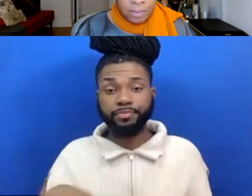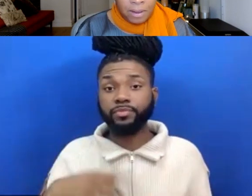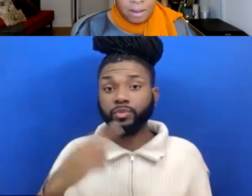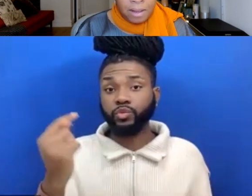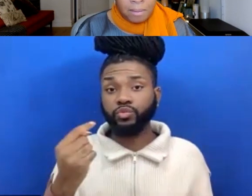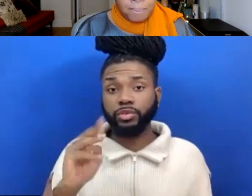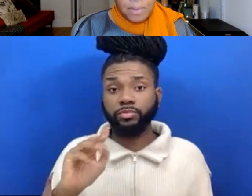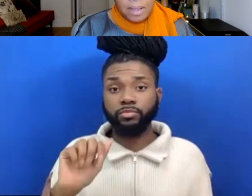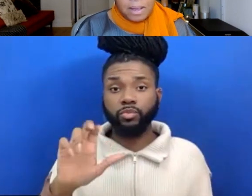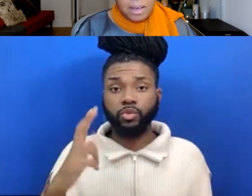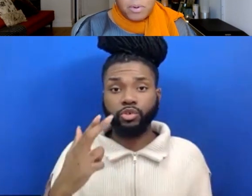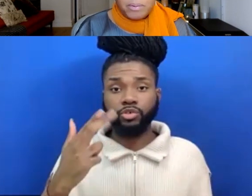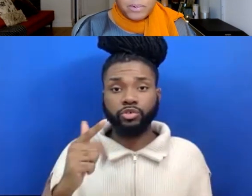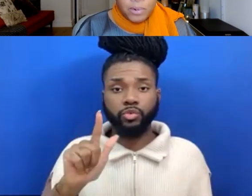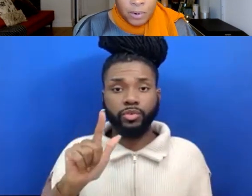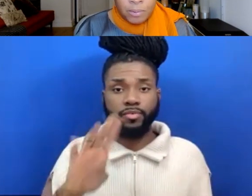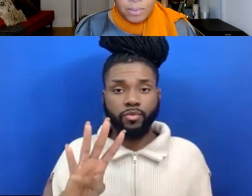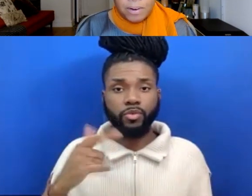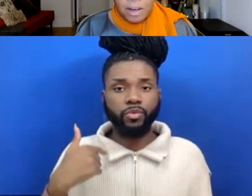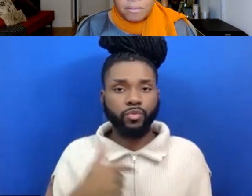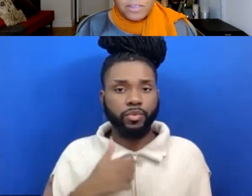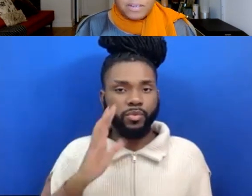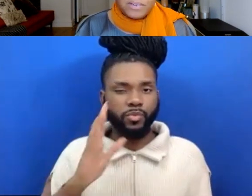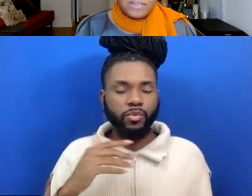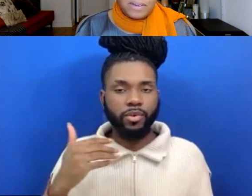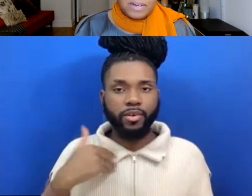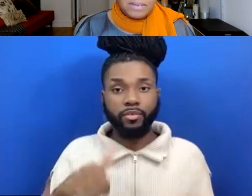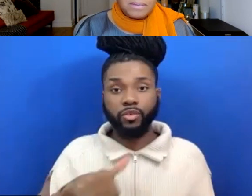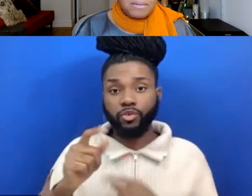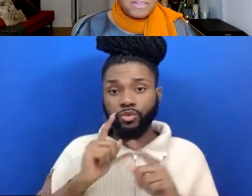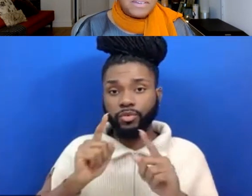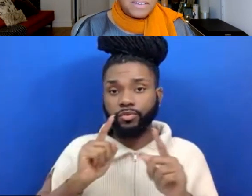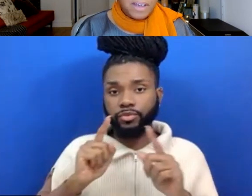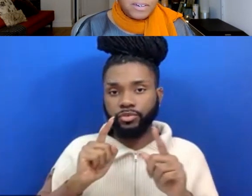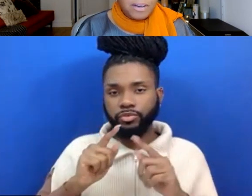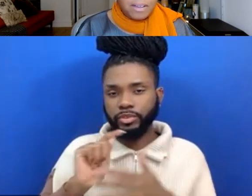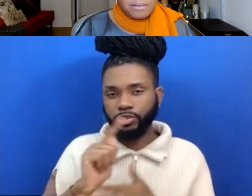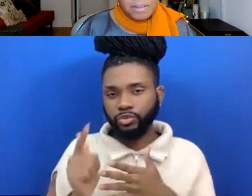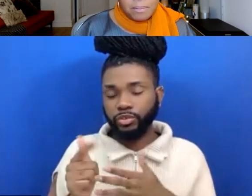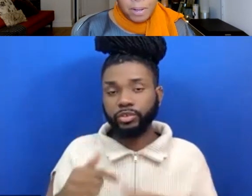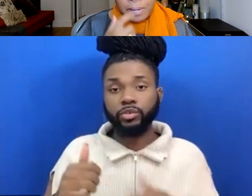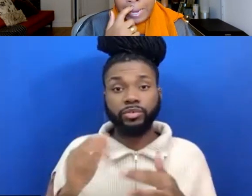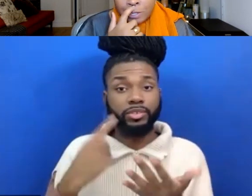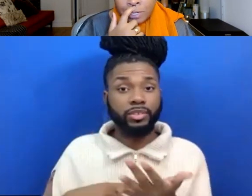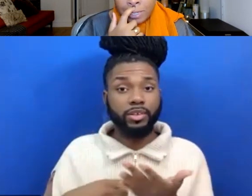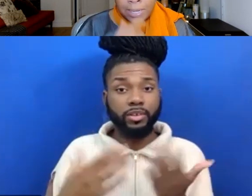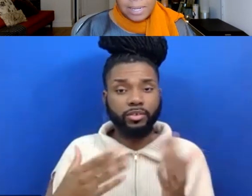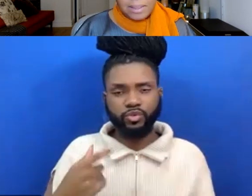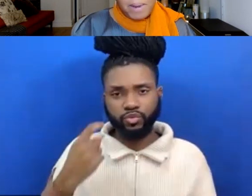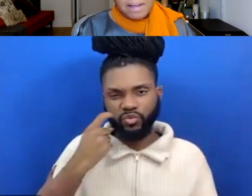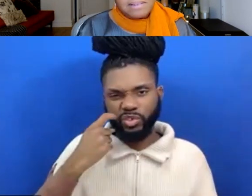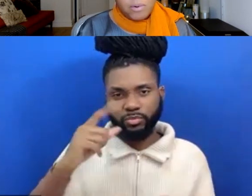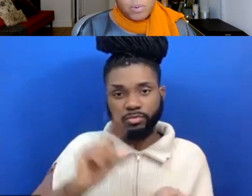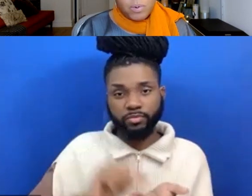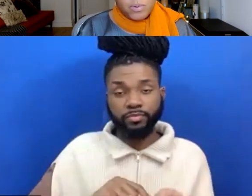24th, we will return with our conversation series with a discussion on the recent publication,